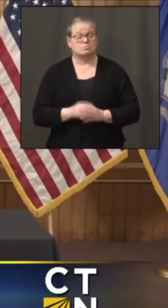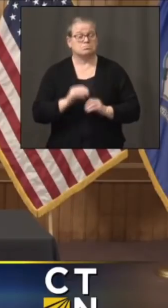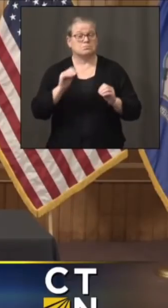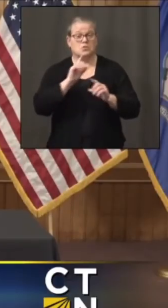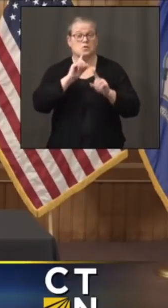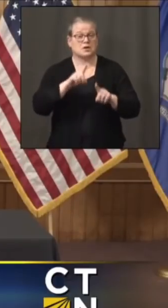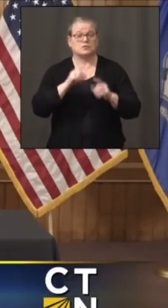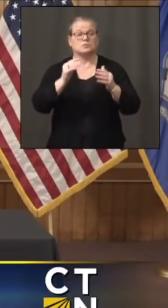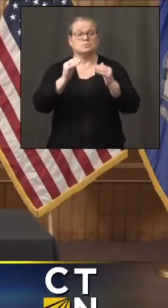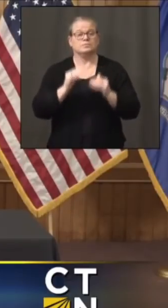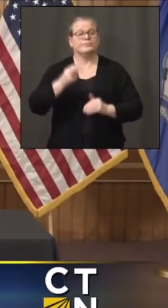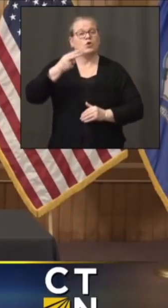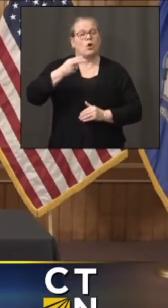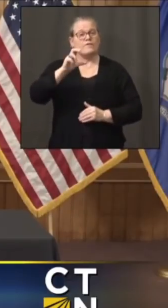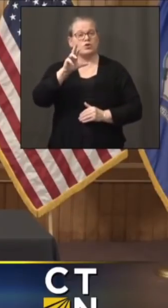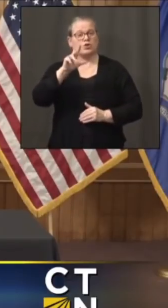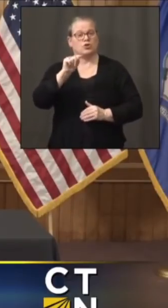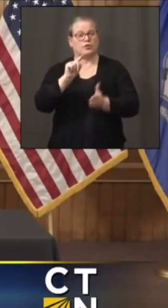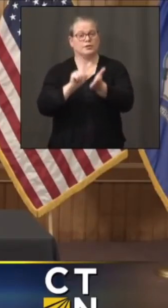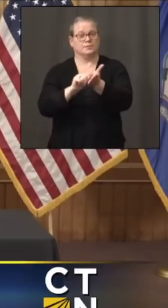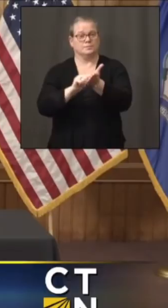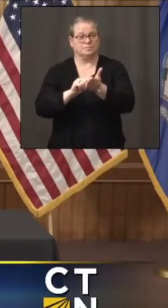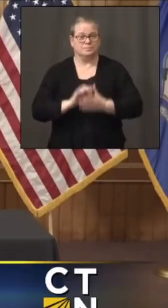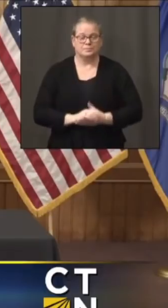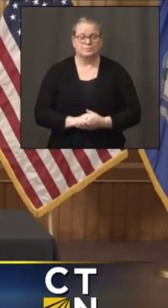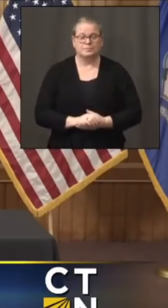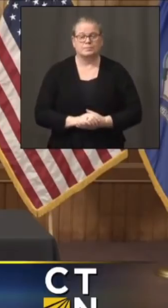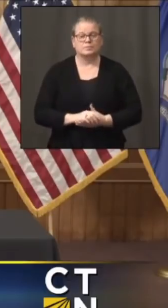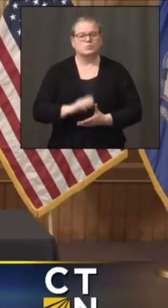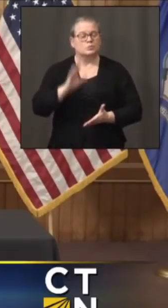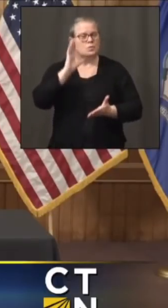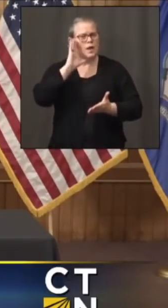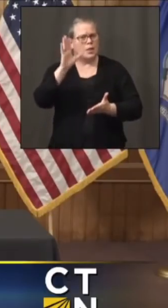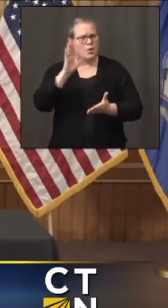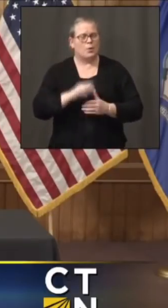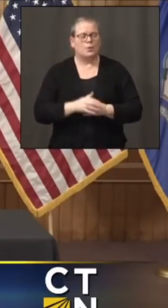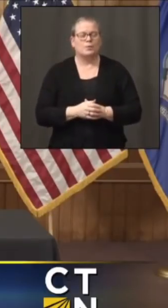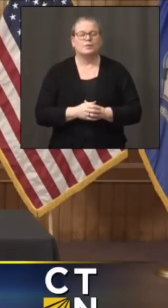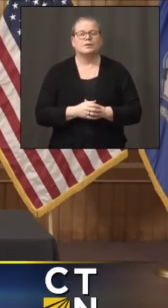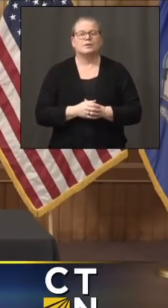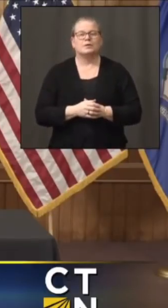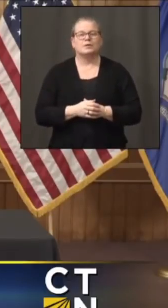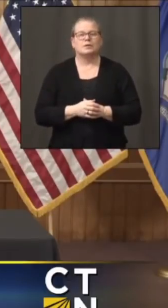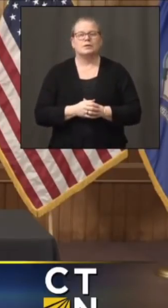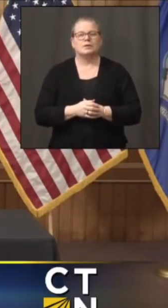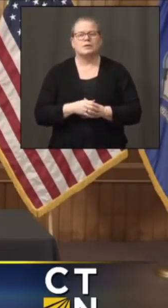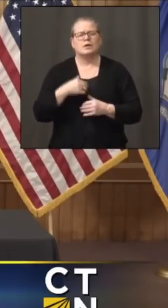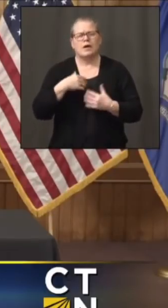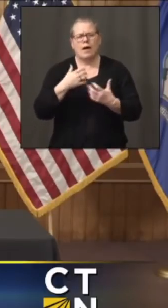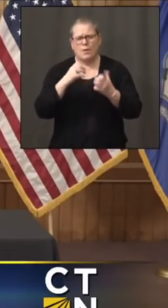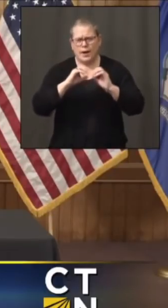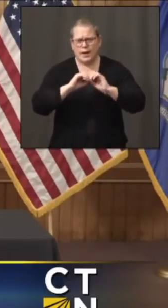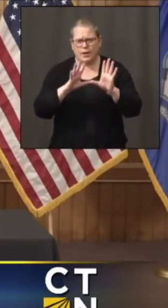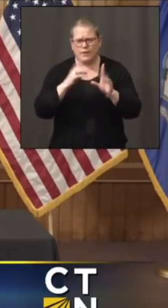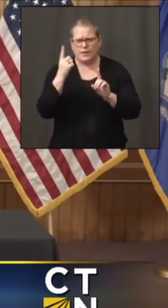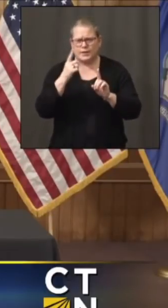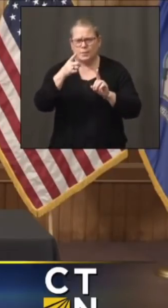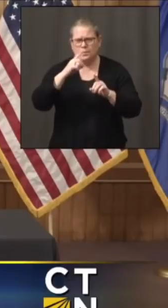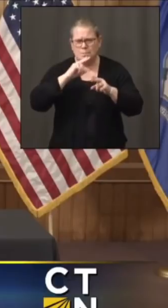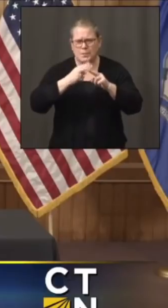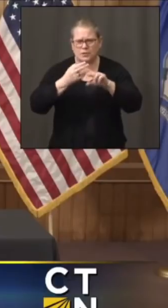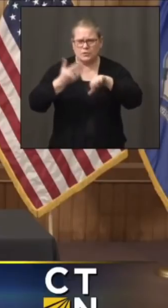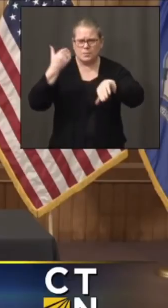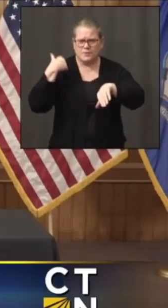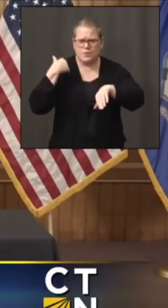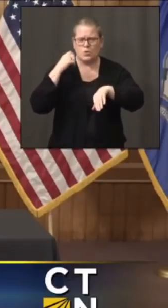The Hartford Current. Hi, everybody. First of all, I just wanted to clarify something that came up before. What is